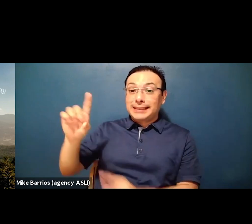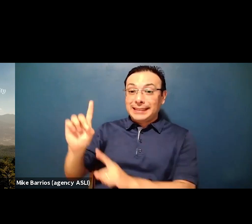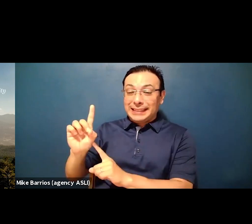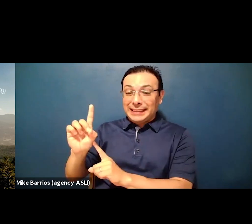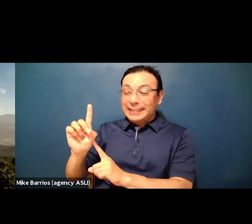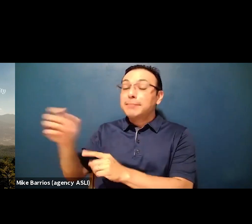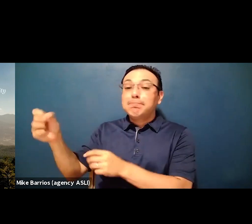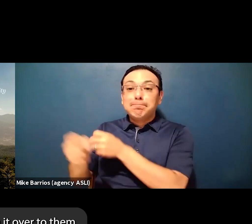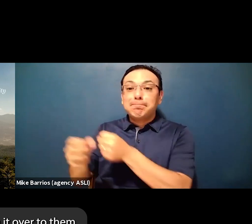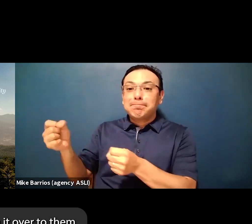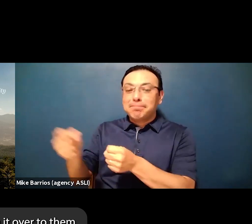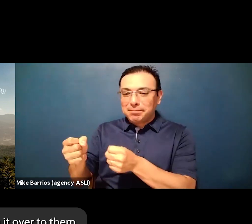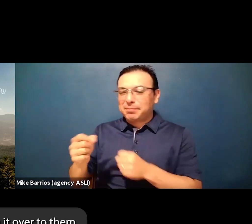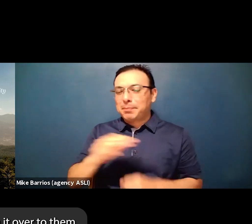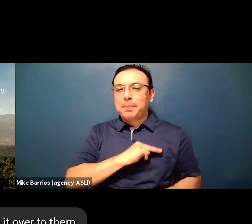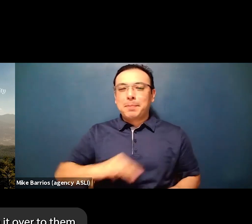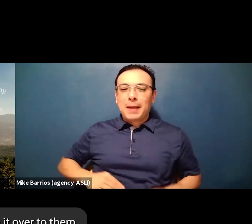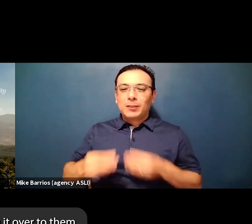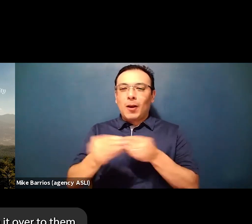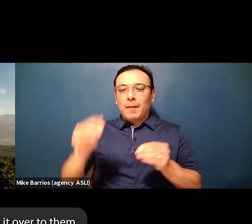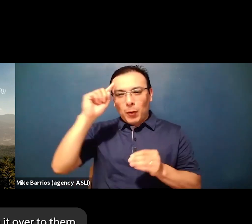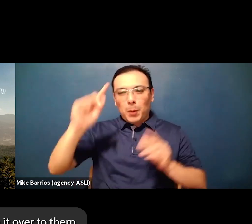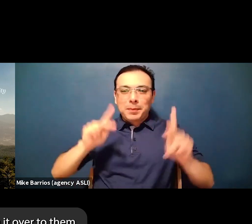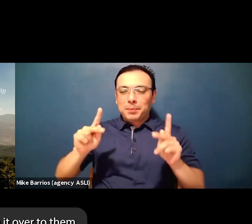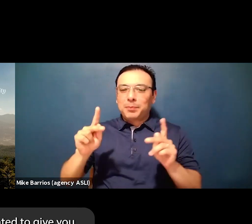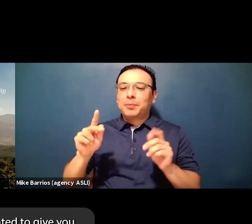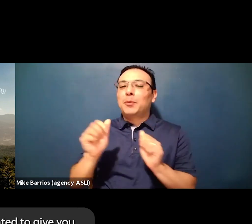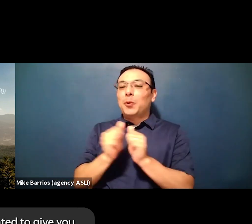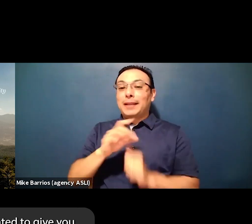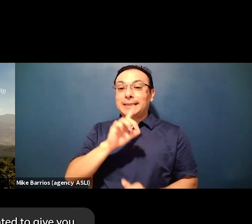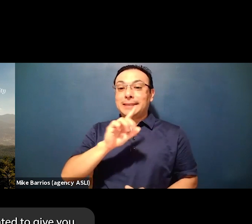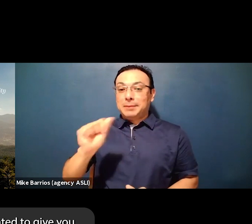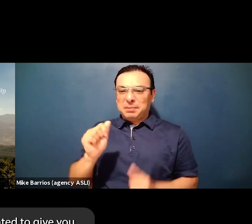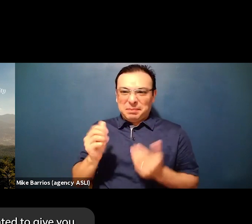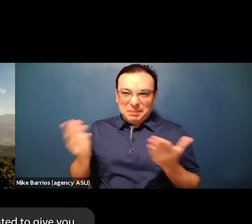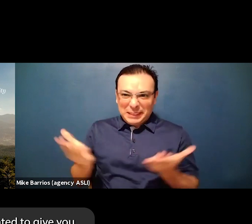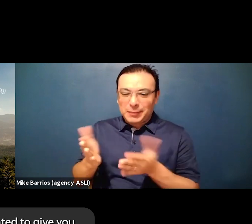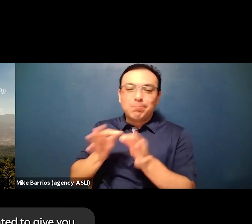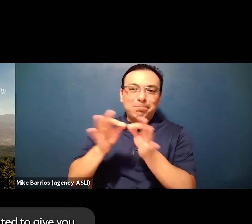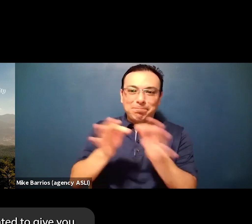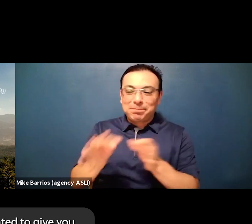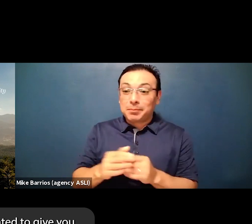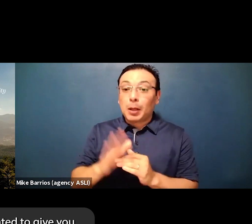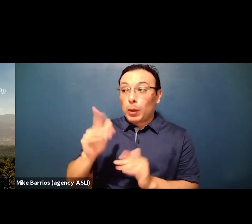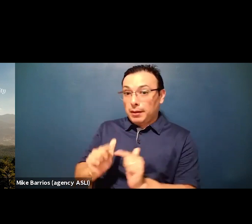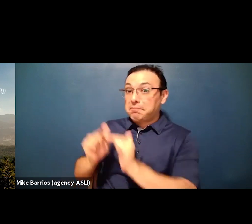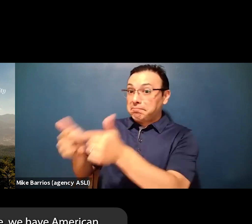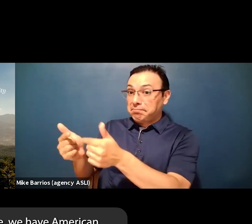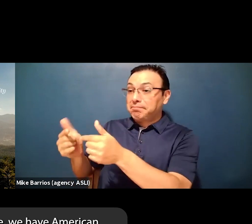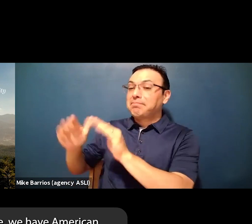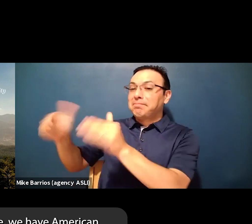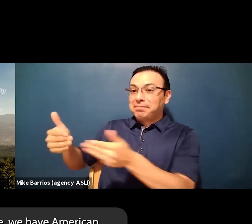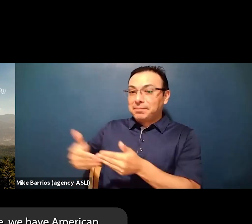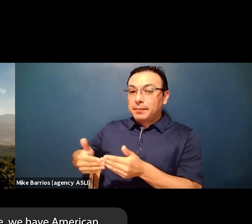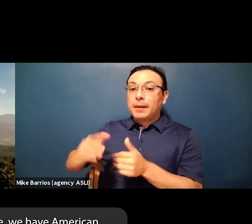Disabilities. I will turn it over to them to introduce themselves, but I wanted to give you some logistical information. As